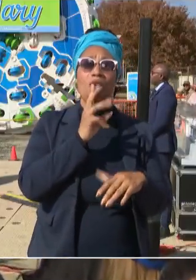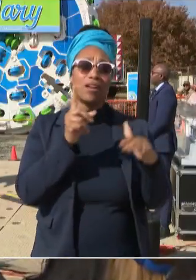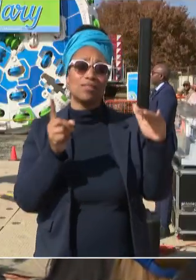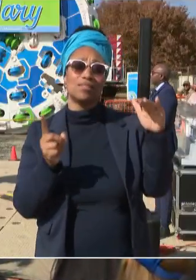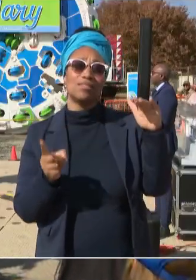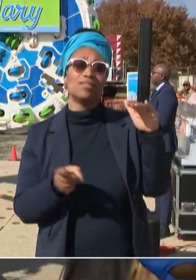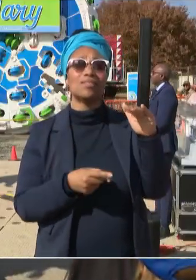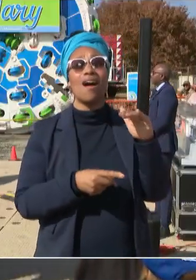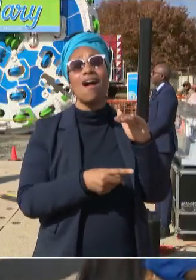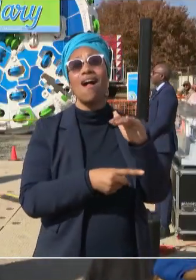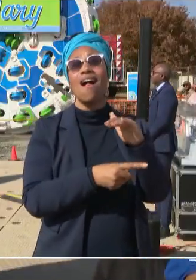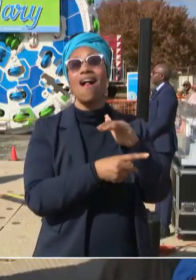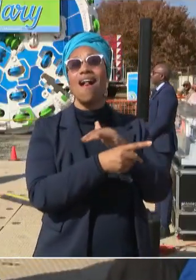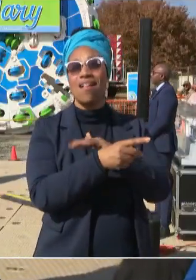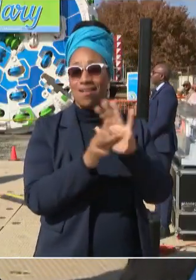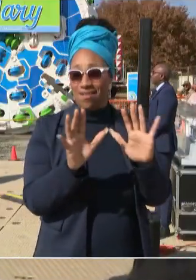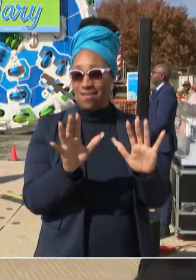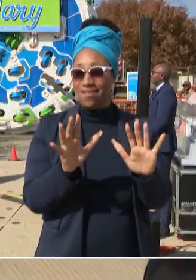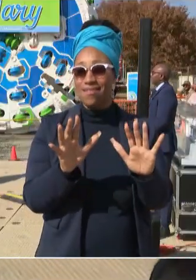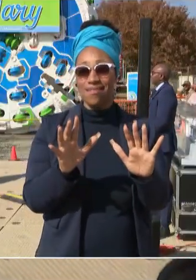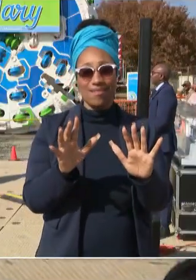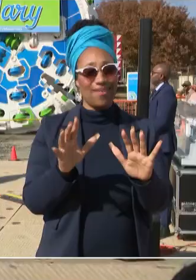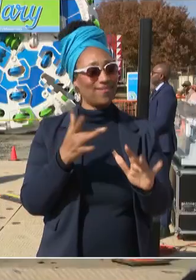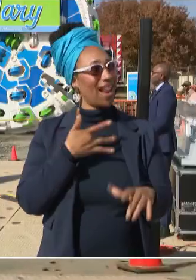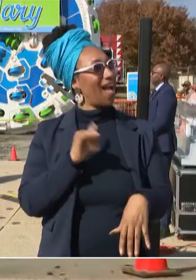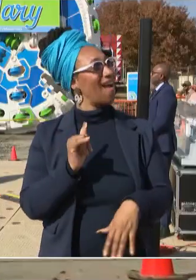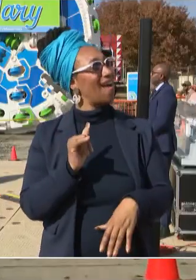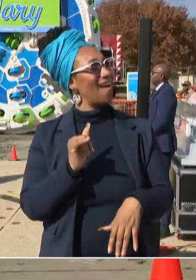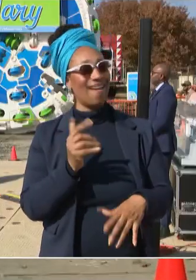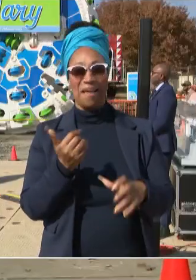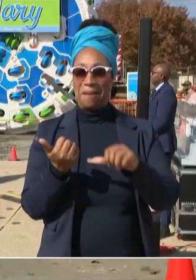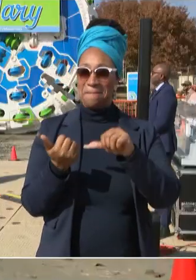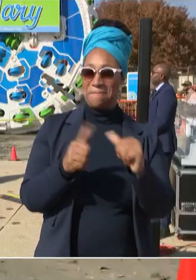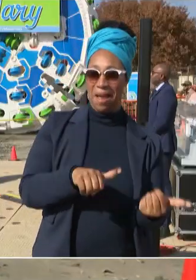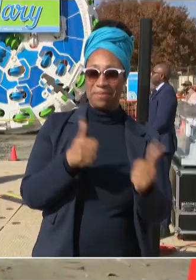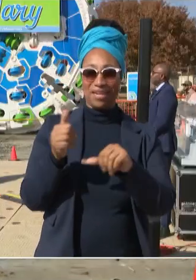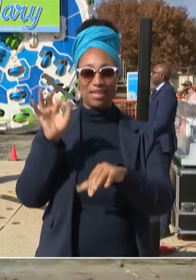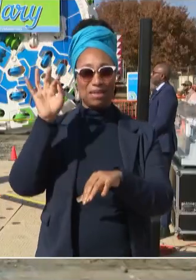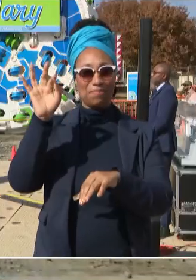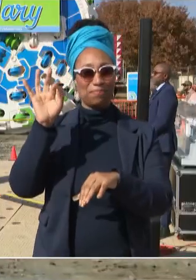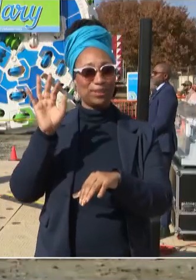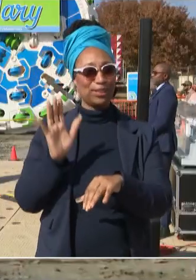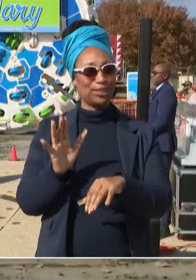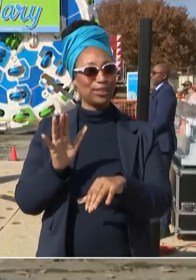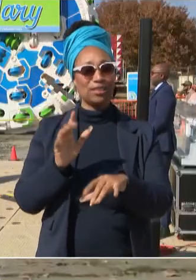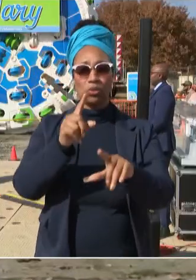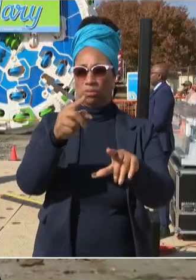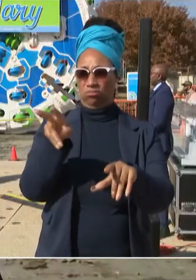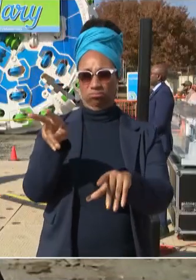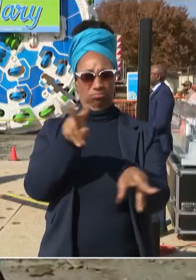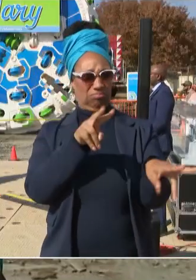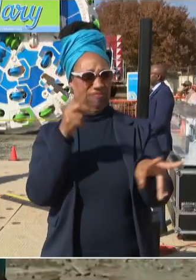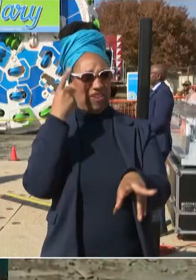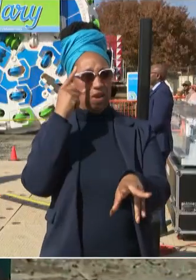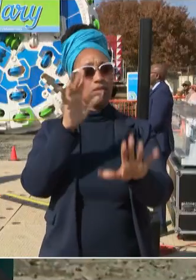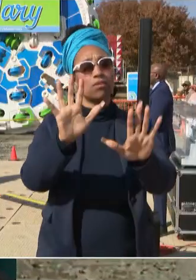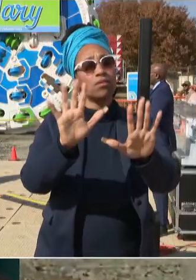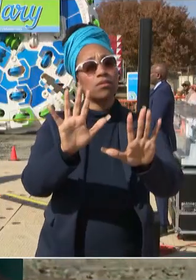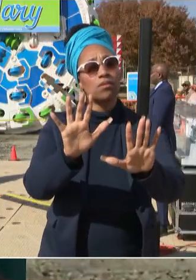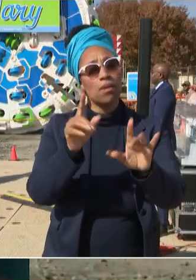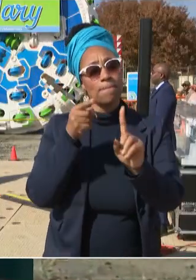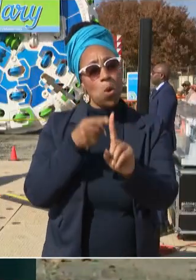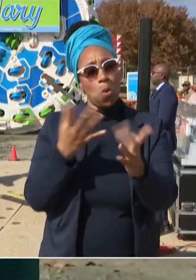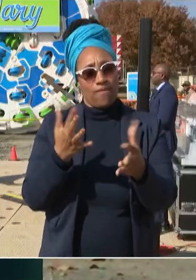doing at the Potomac River water tunnel? But the reality is our faith teaches that the earth is the Lord's and the fullness